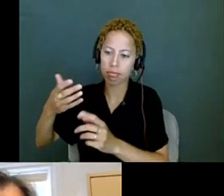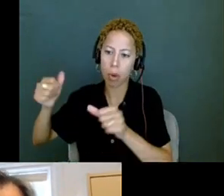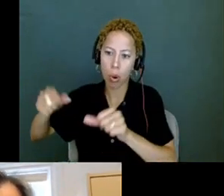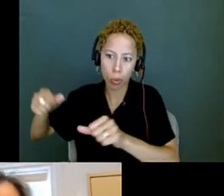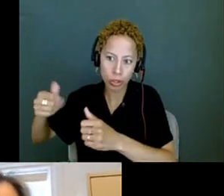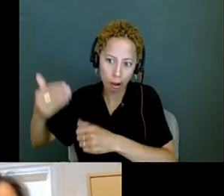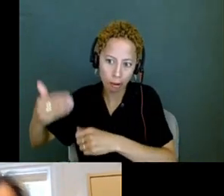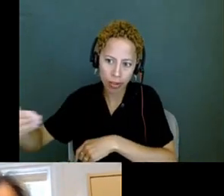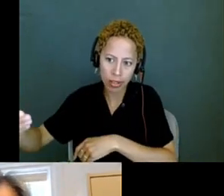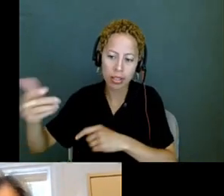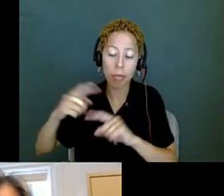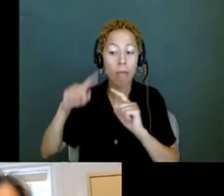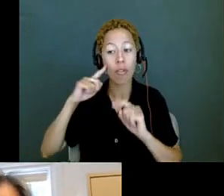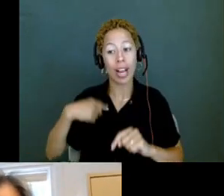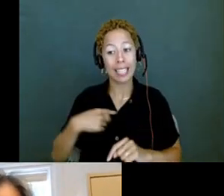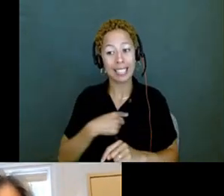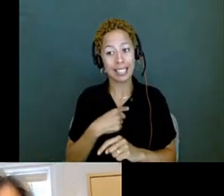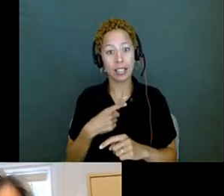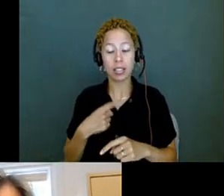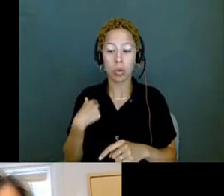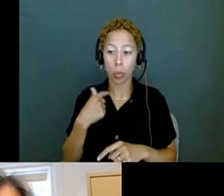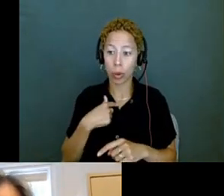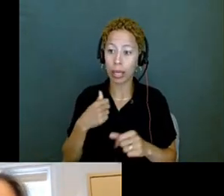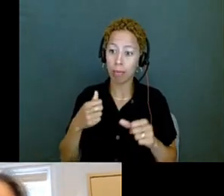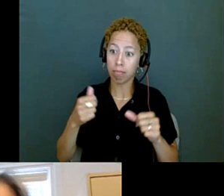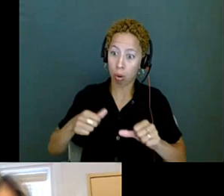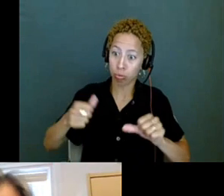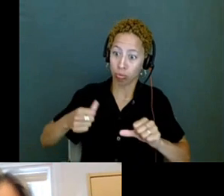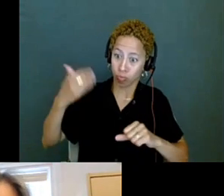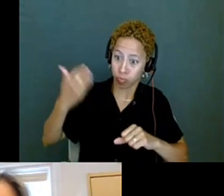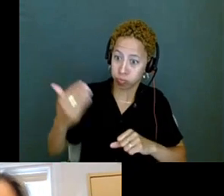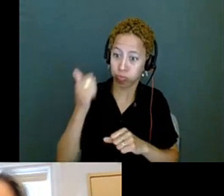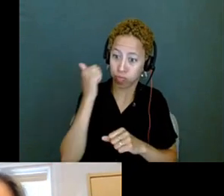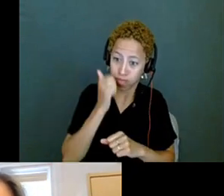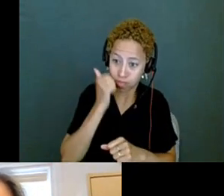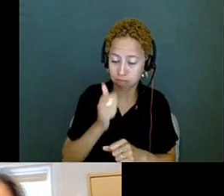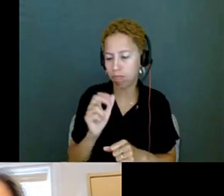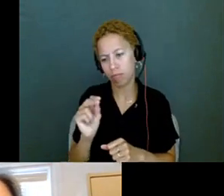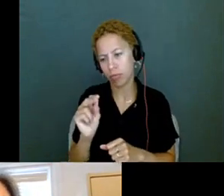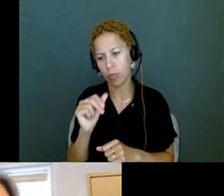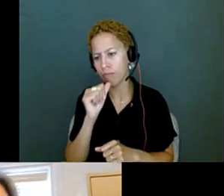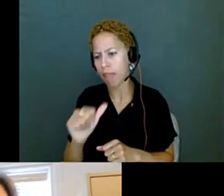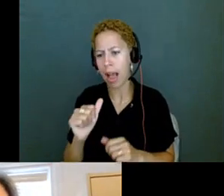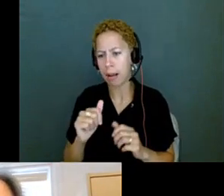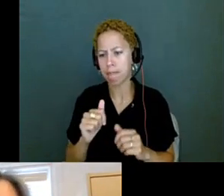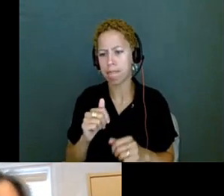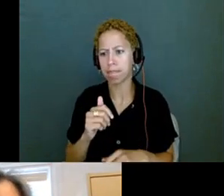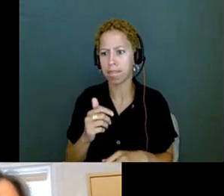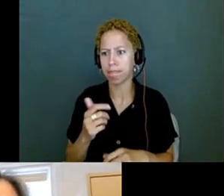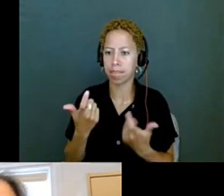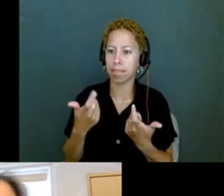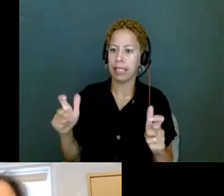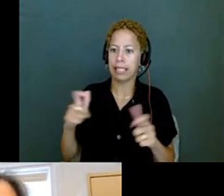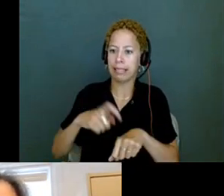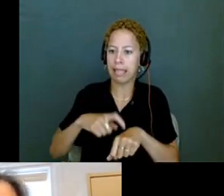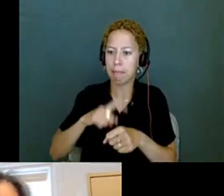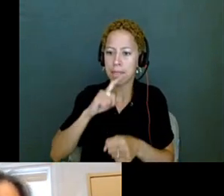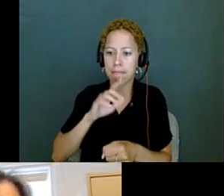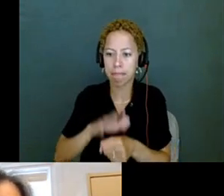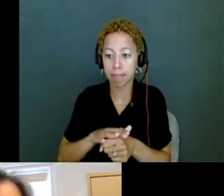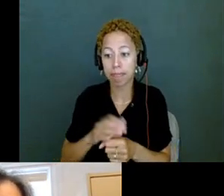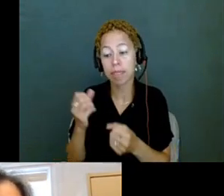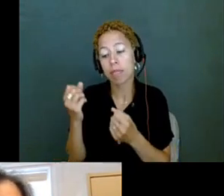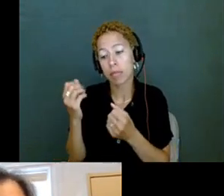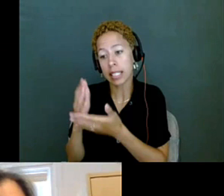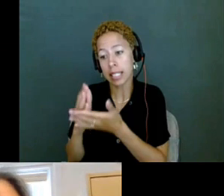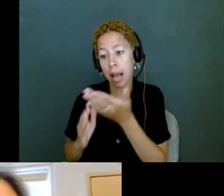it's not an extensive time commitment. I will also tell you, I know of organizations who use volunteers to manage their